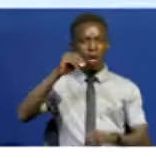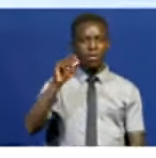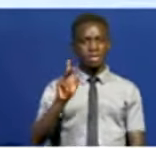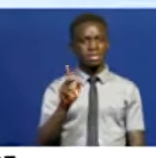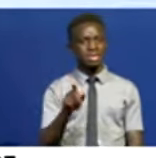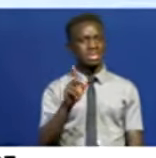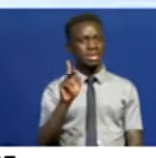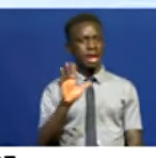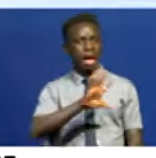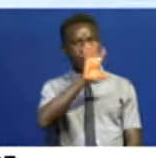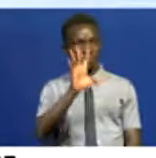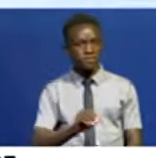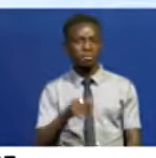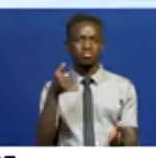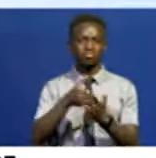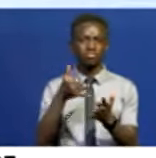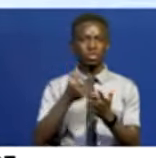the continent.